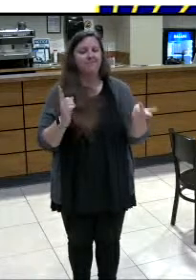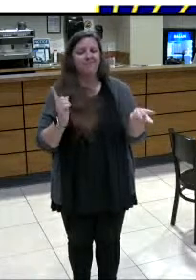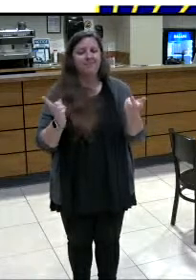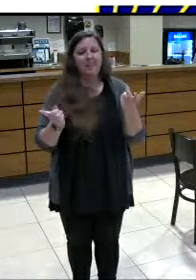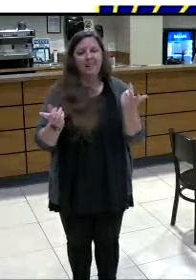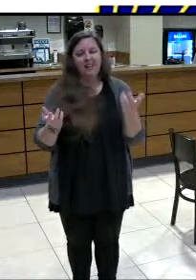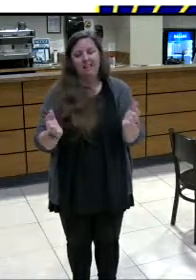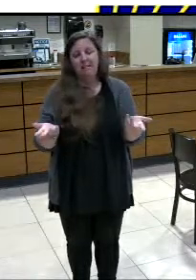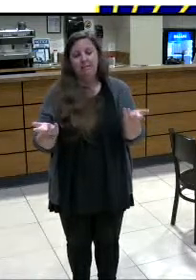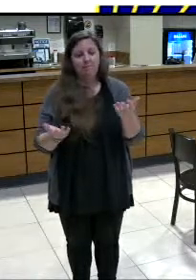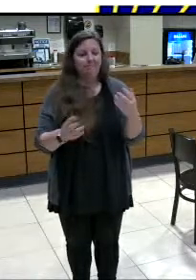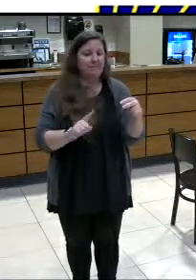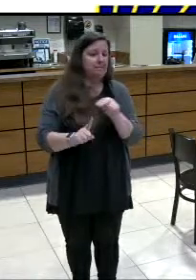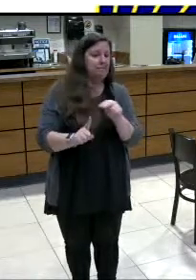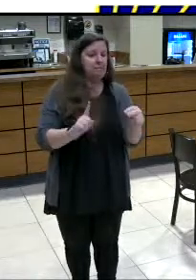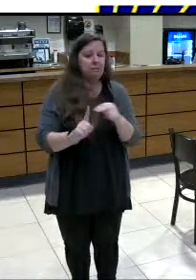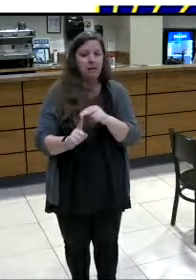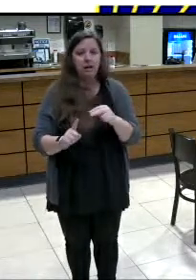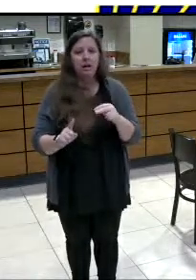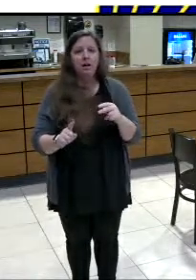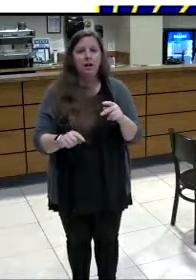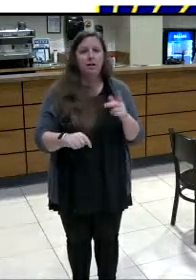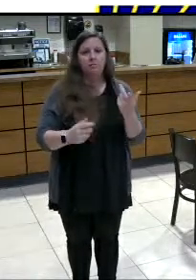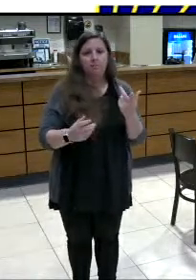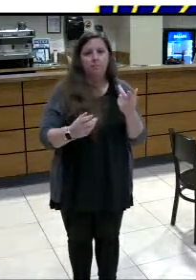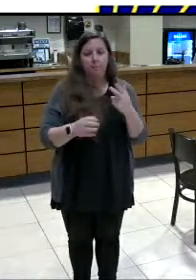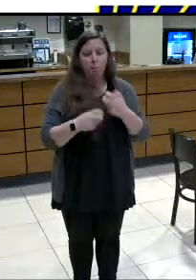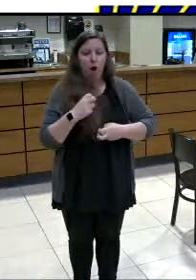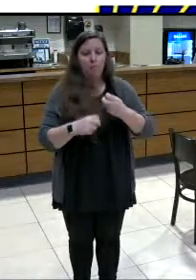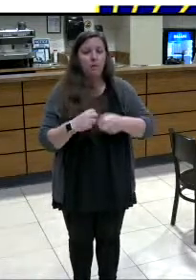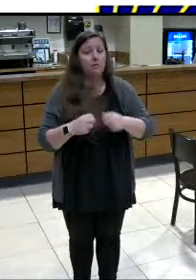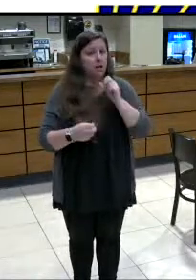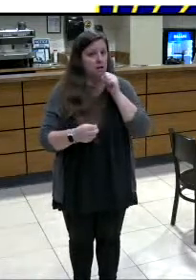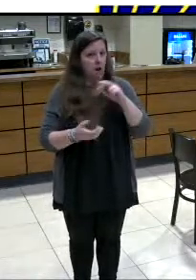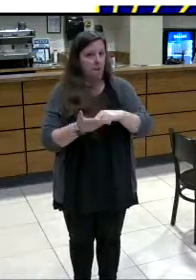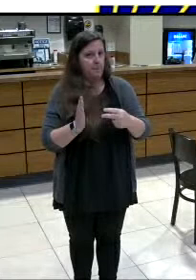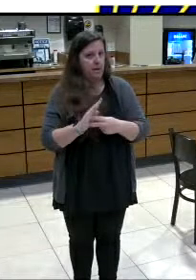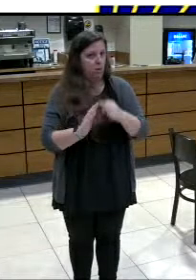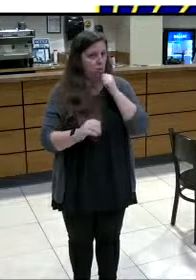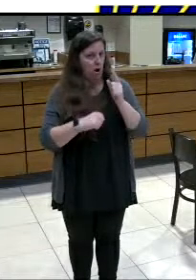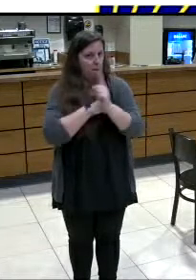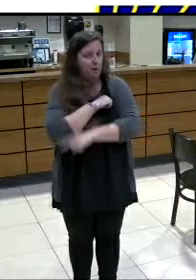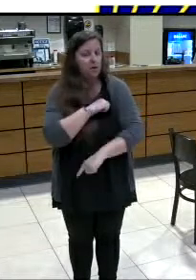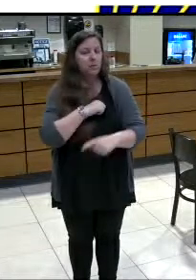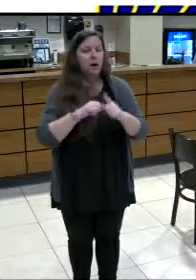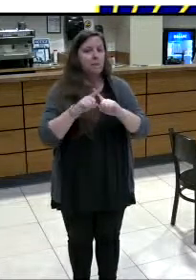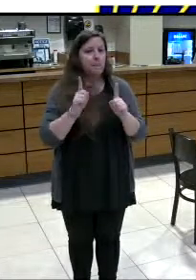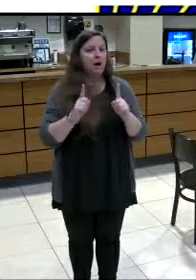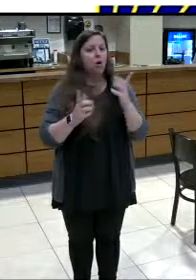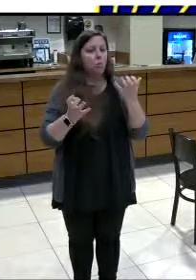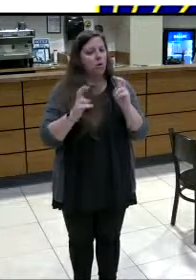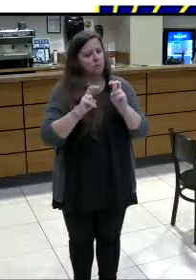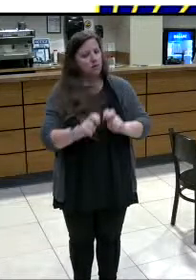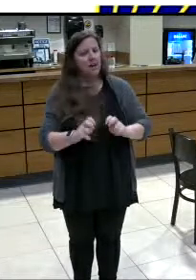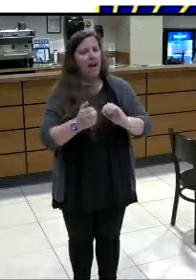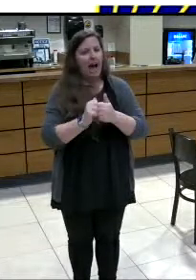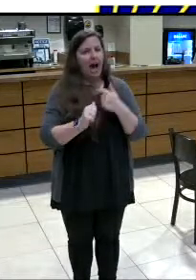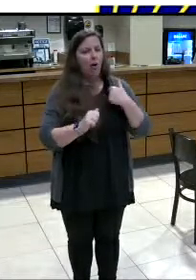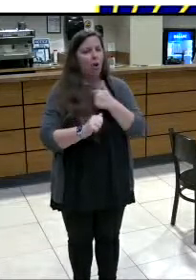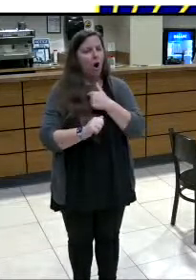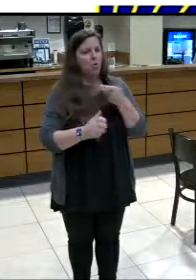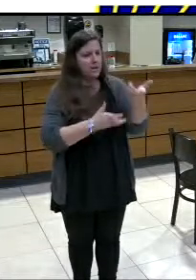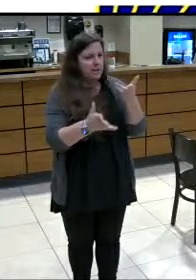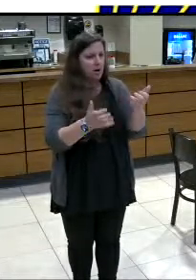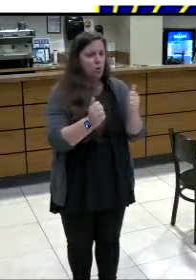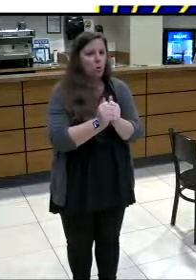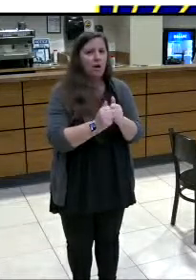that they are doing in schools, but it does mean that we really want to look at how are we treating our students of color different from our other students. Are they